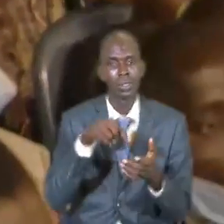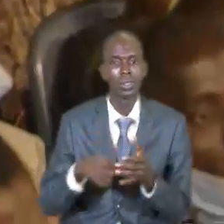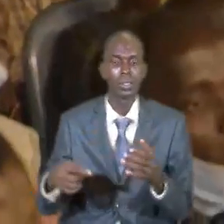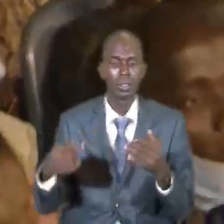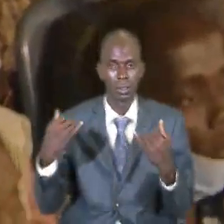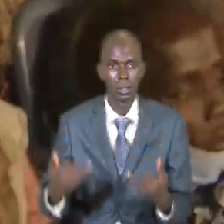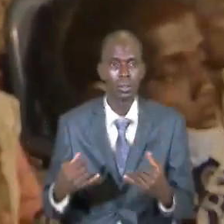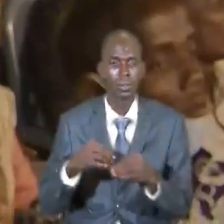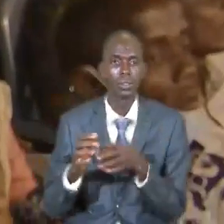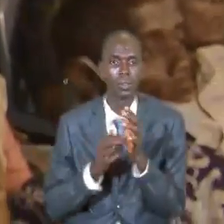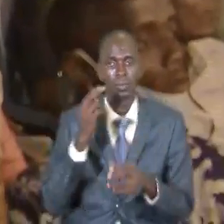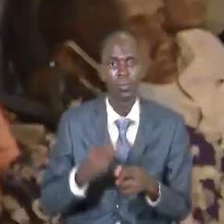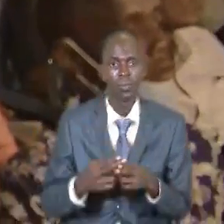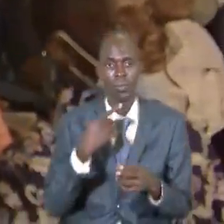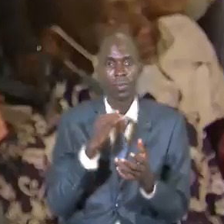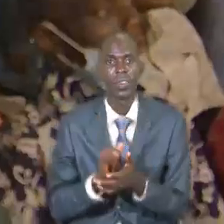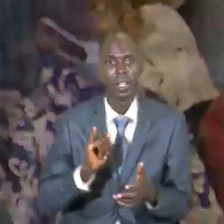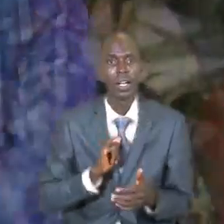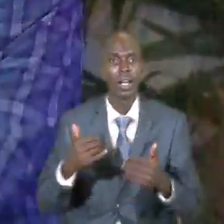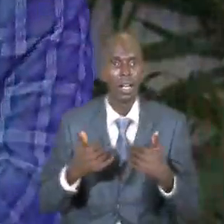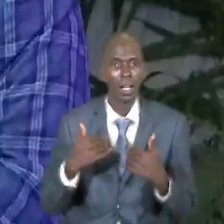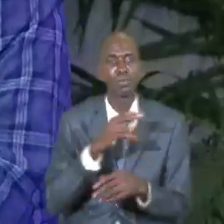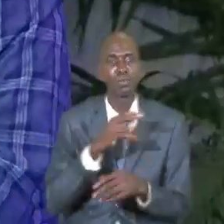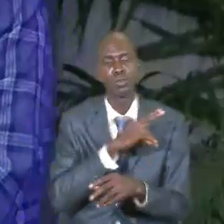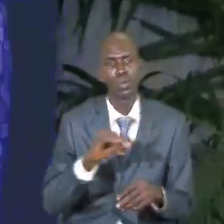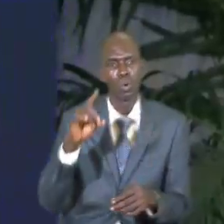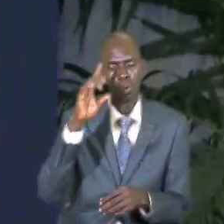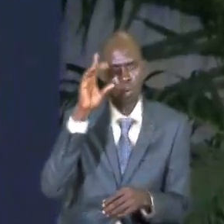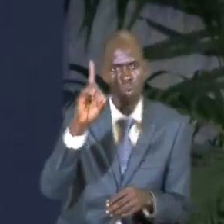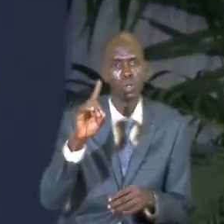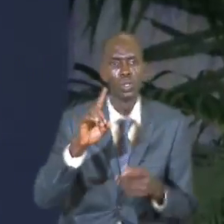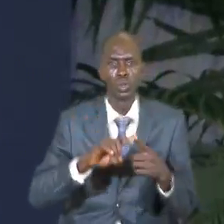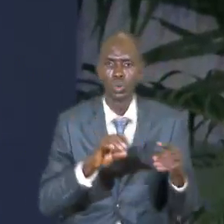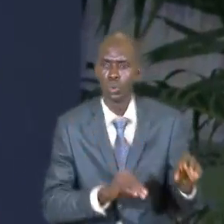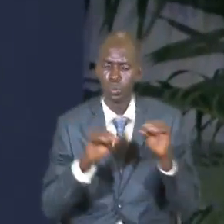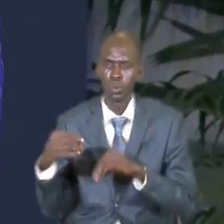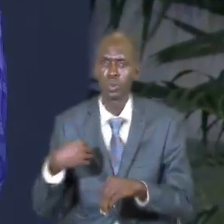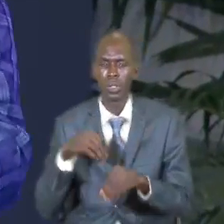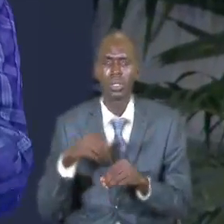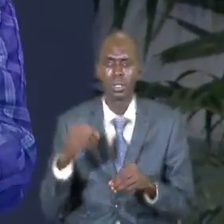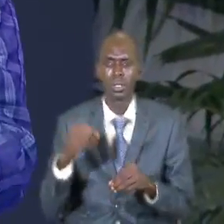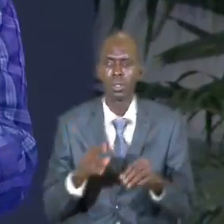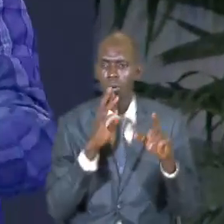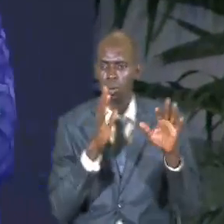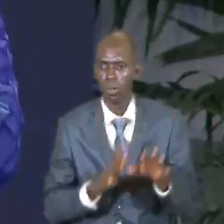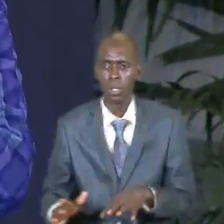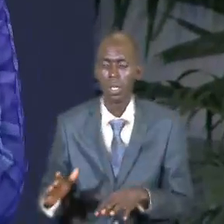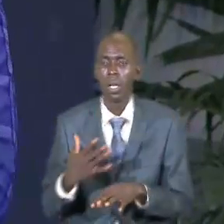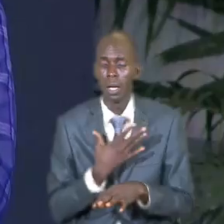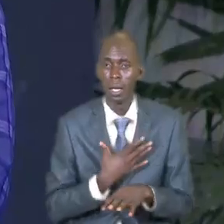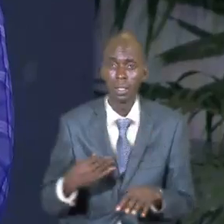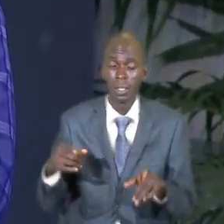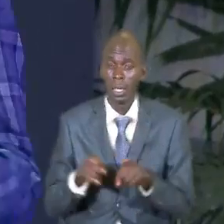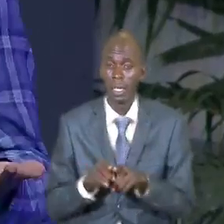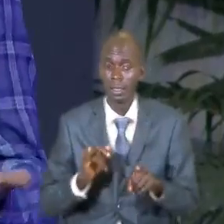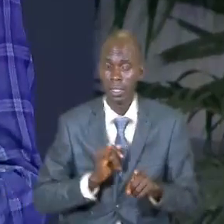the water is troubled to put me into the pool. But while I am coming, another stepped